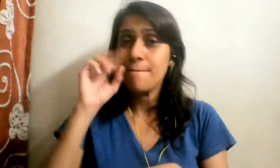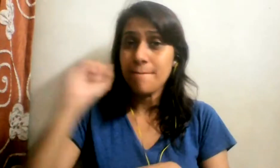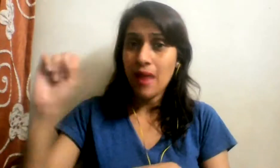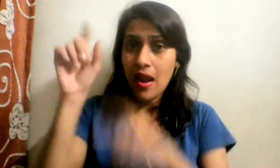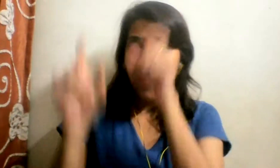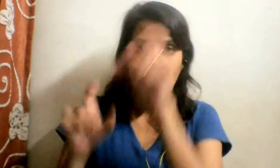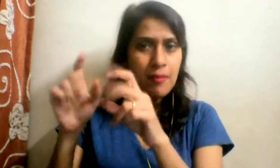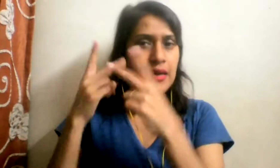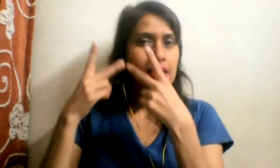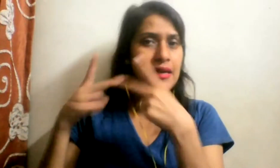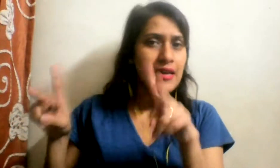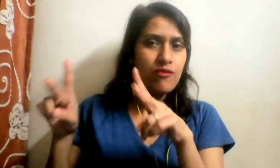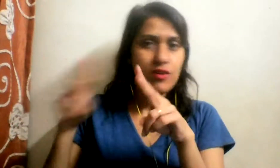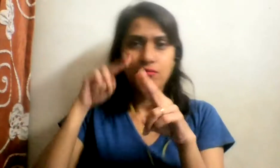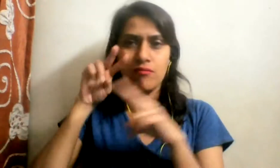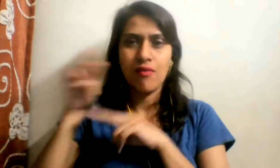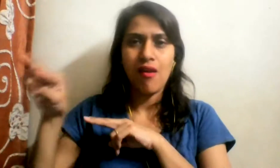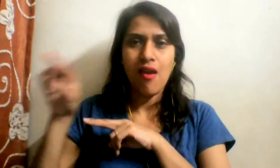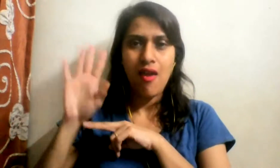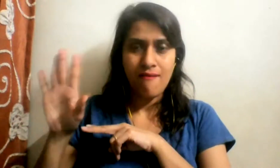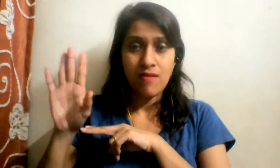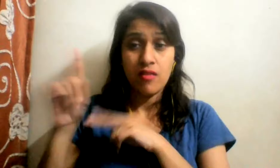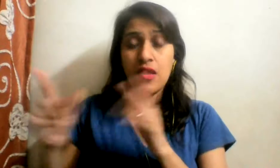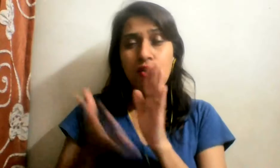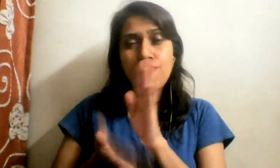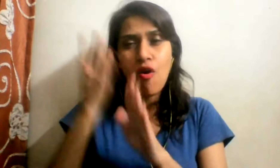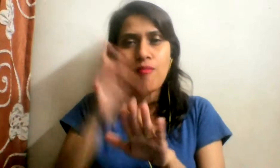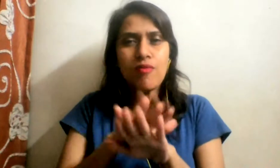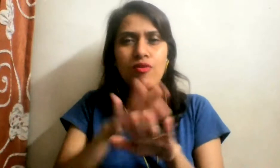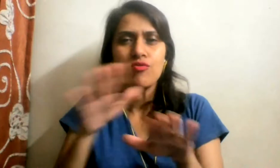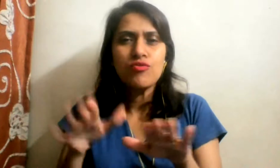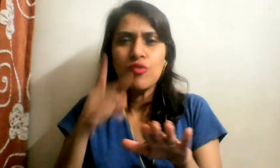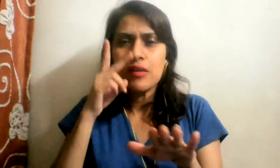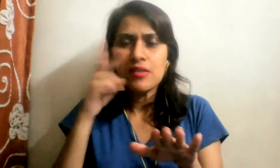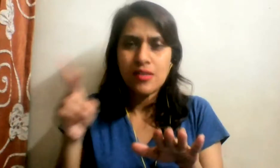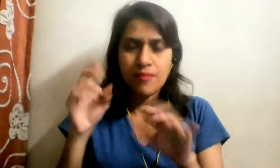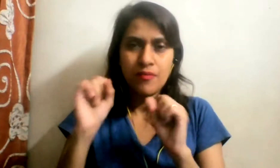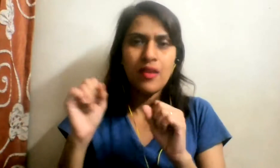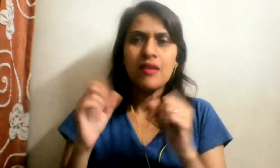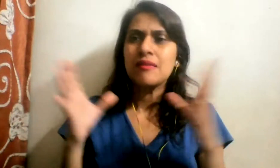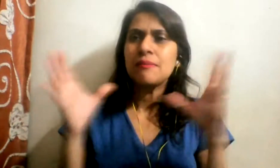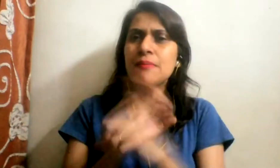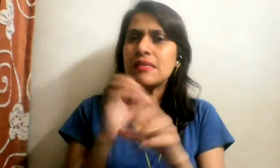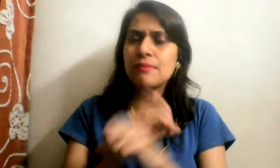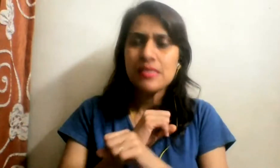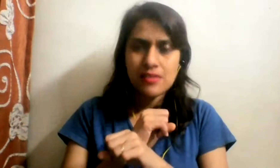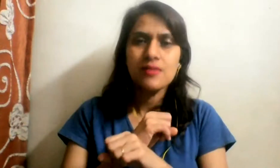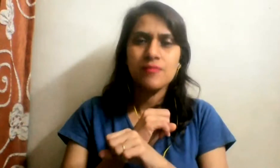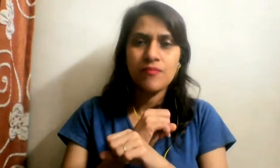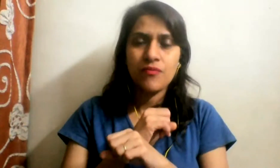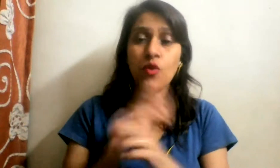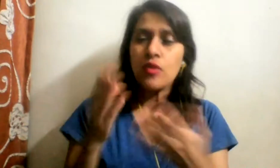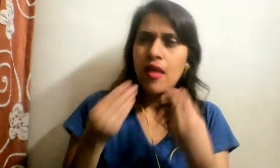different orientation. Therefore, exclusive services should be awarded for them, or, is established for